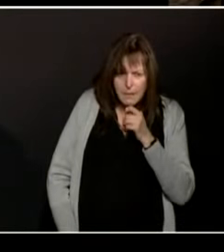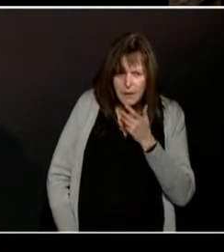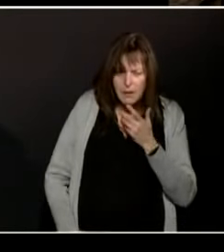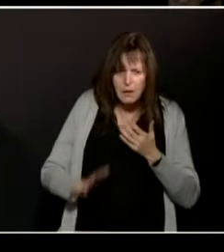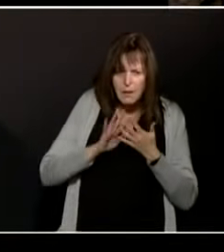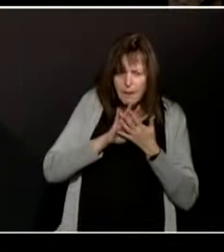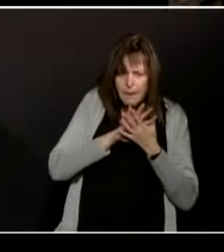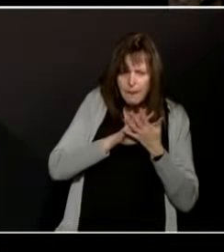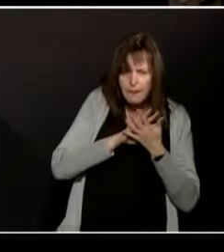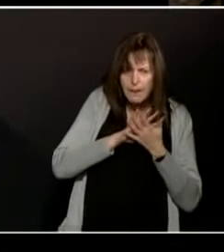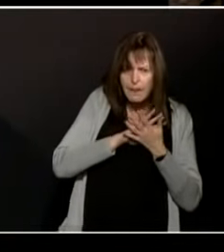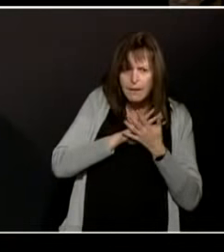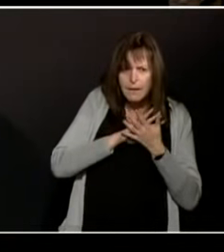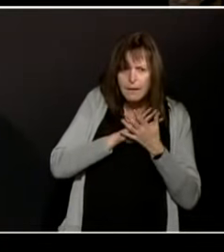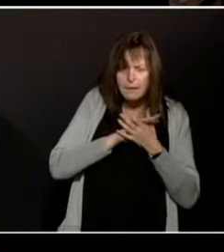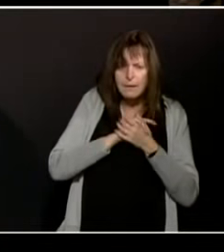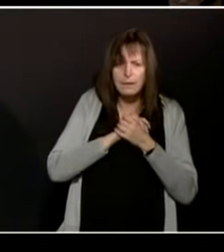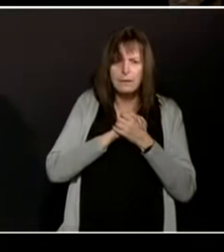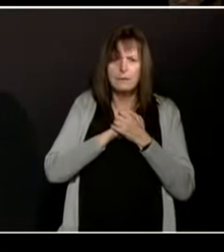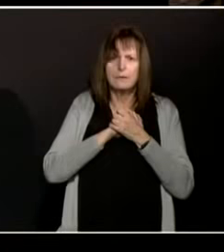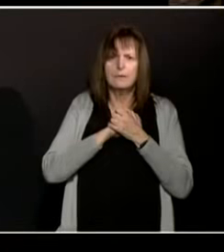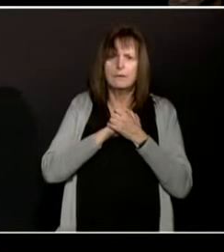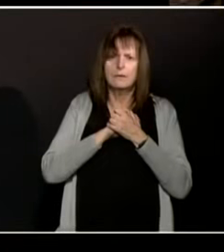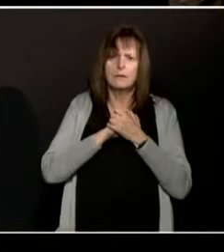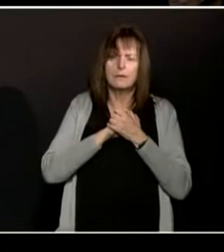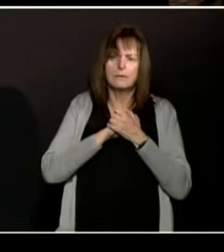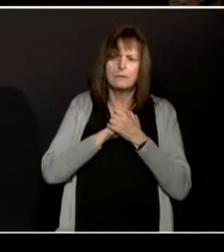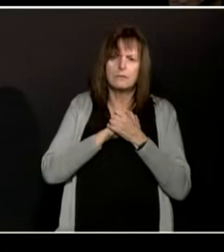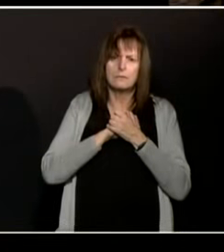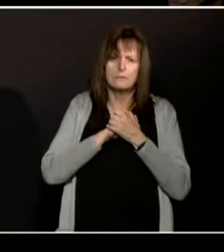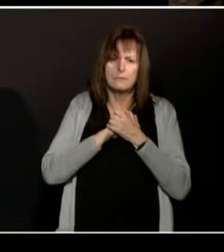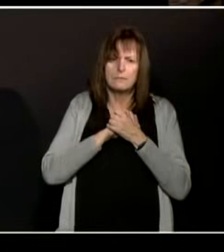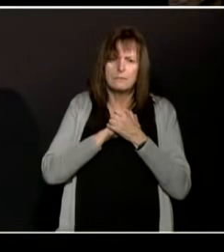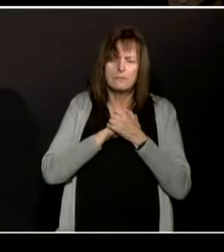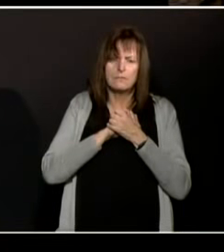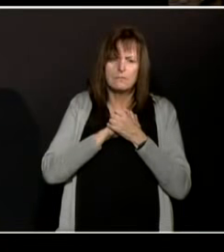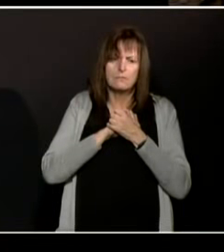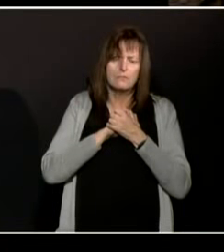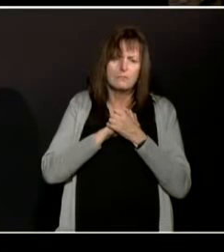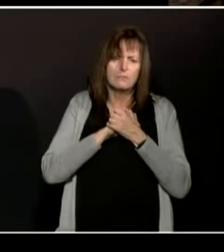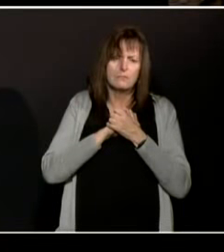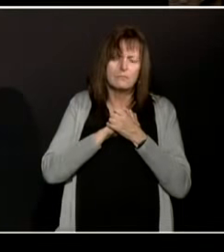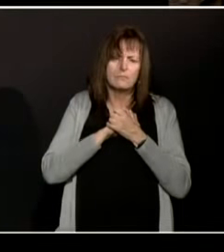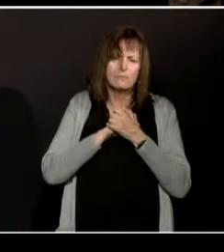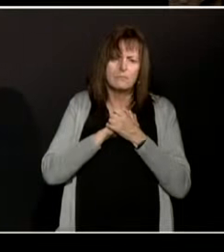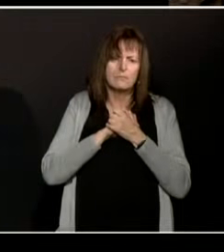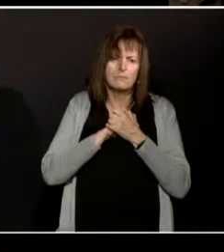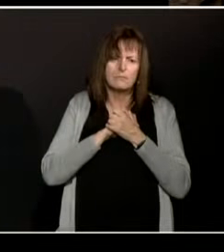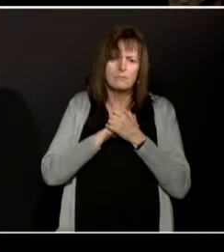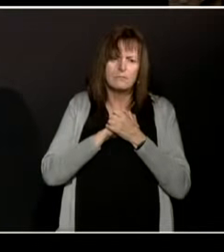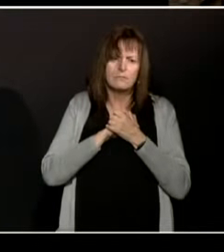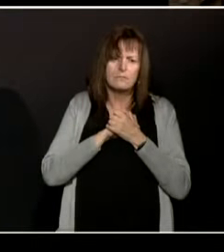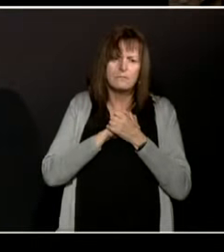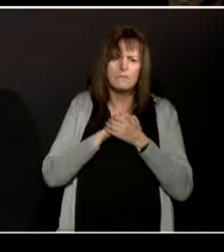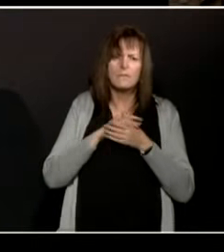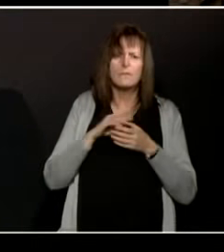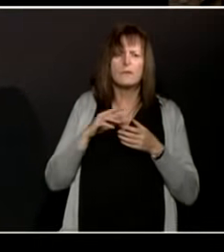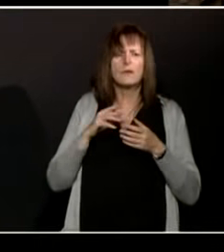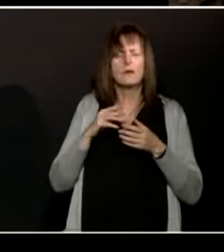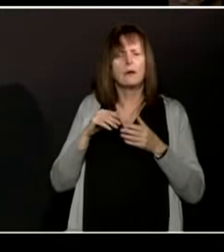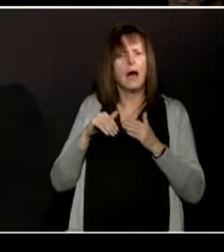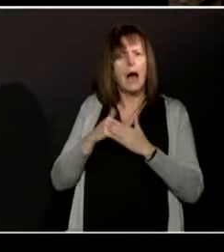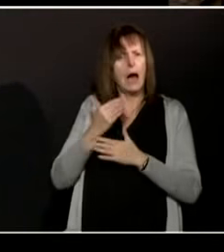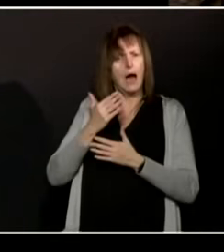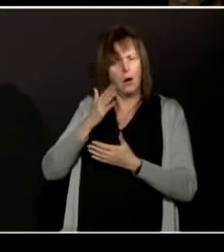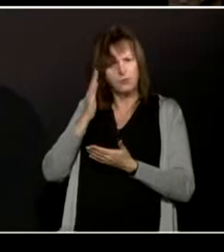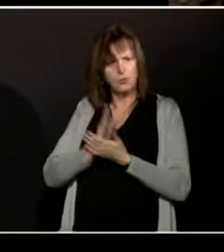from spreading was to stop the catastrophe from unfolding in hospitals of people being turned away who need life-saving